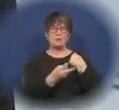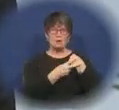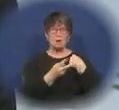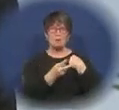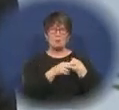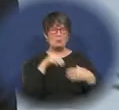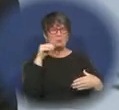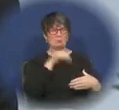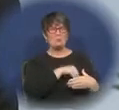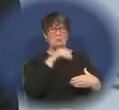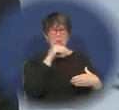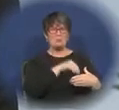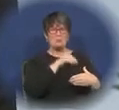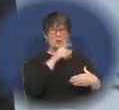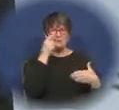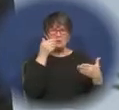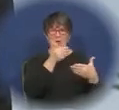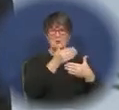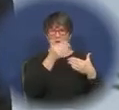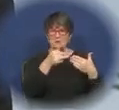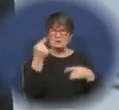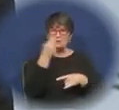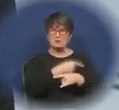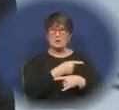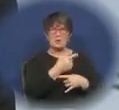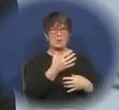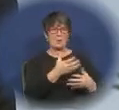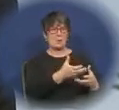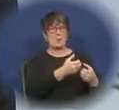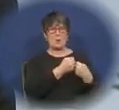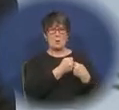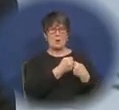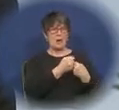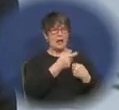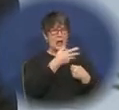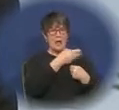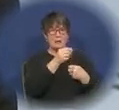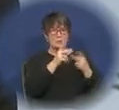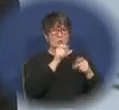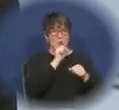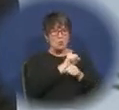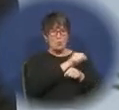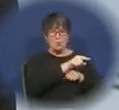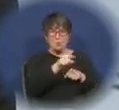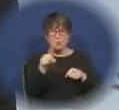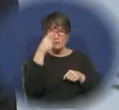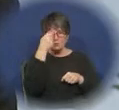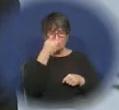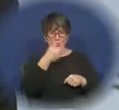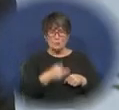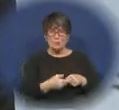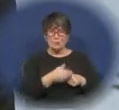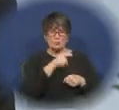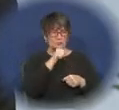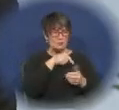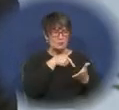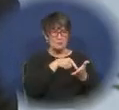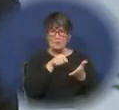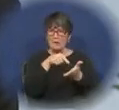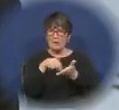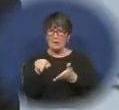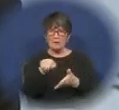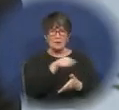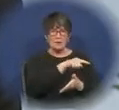the last days. Behold, the wages you withheld from the workers who harvested your fields are crying